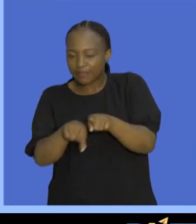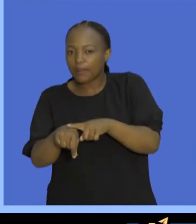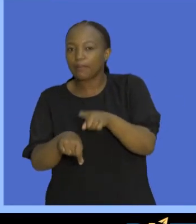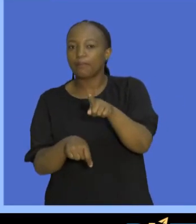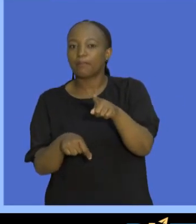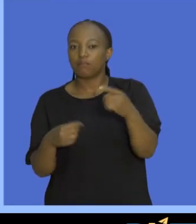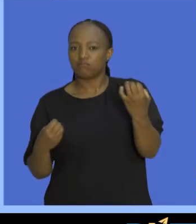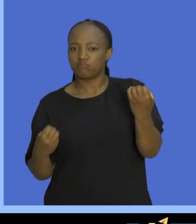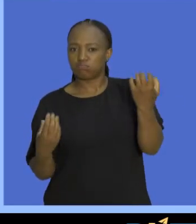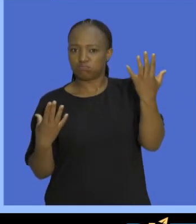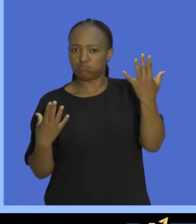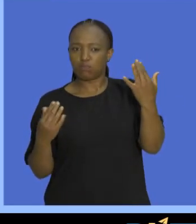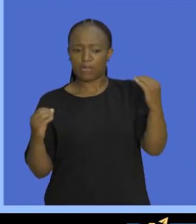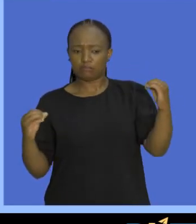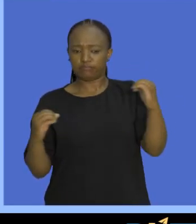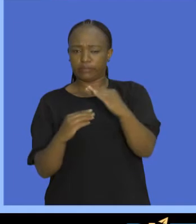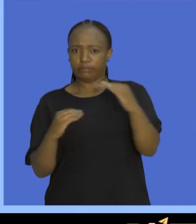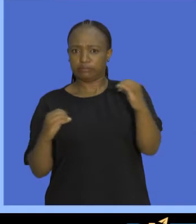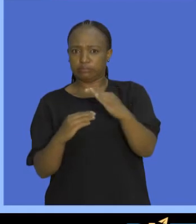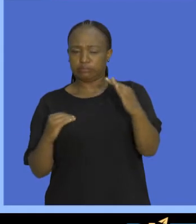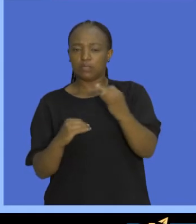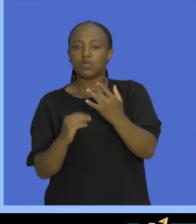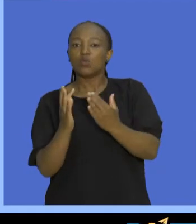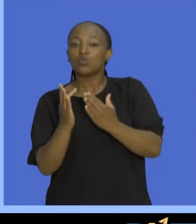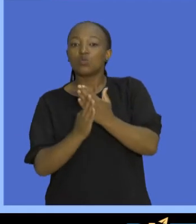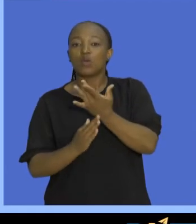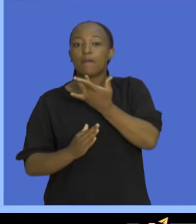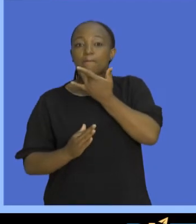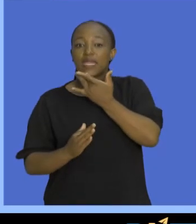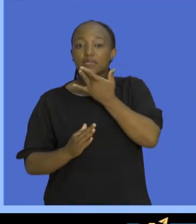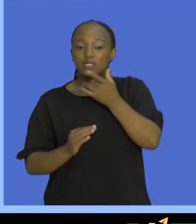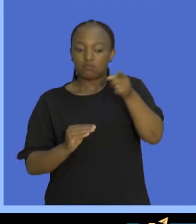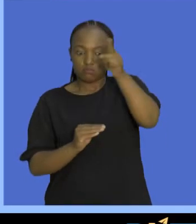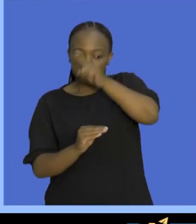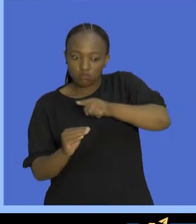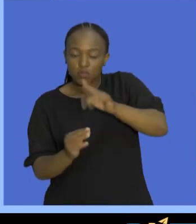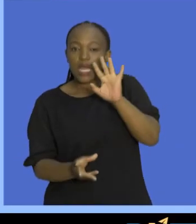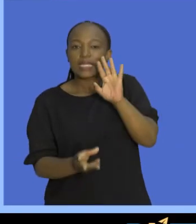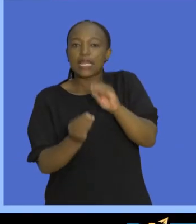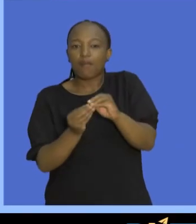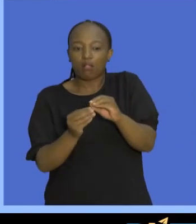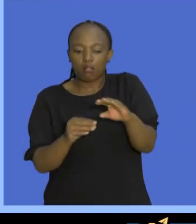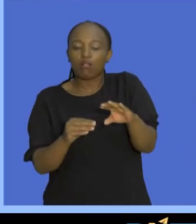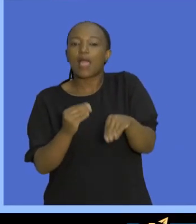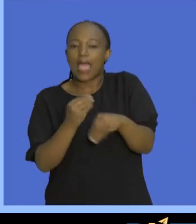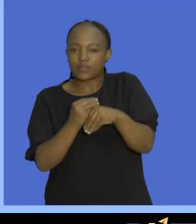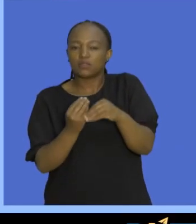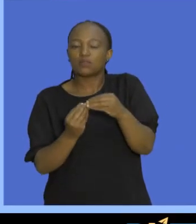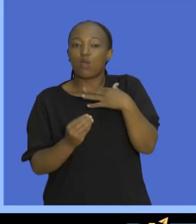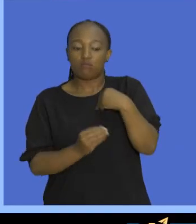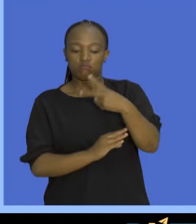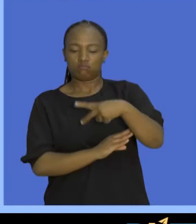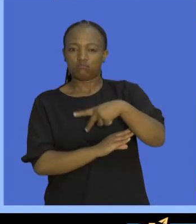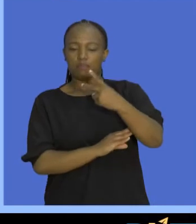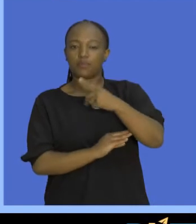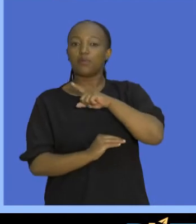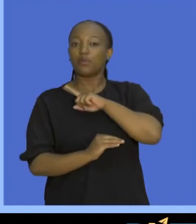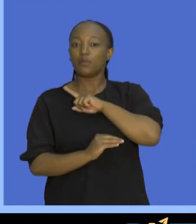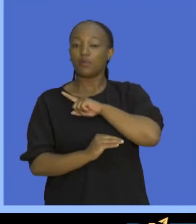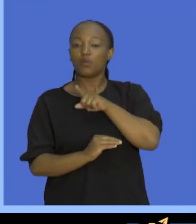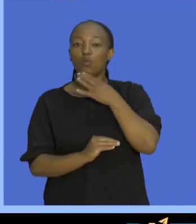The amount of current that is passing through the battery, or the main current, which is our total current, has doubled because we've